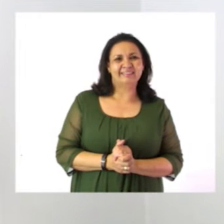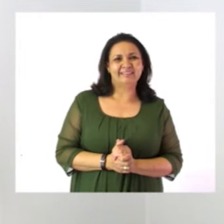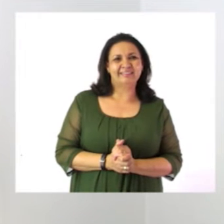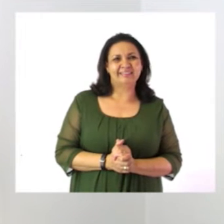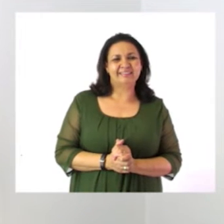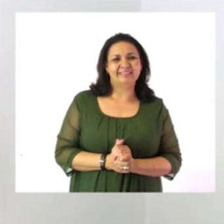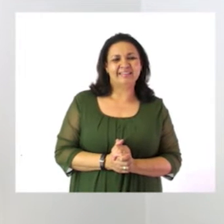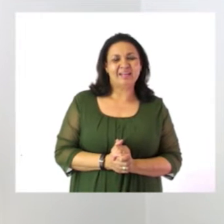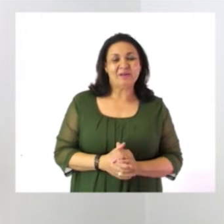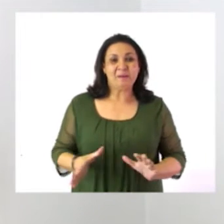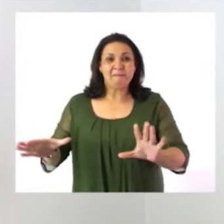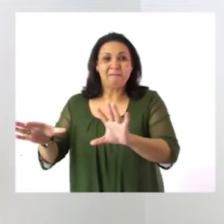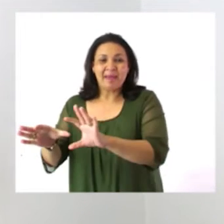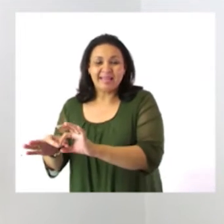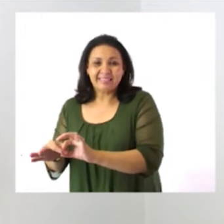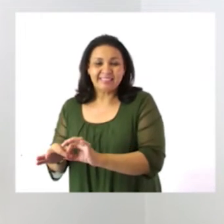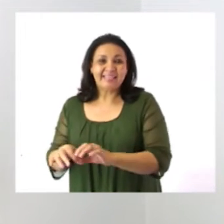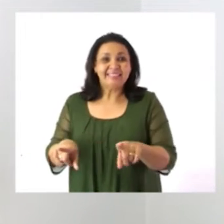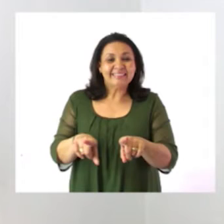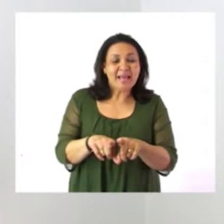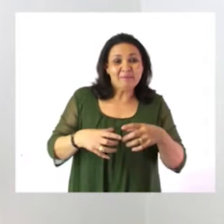Can you match the same emotions?